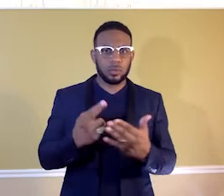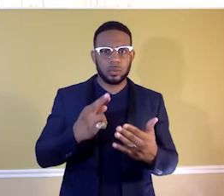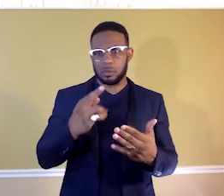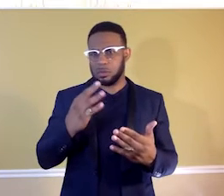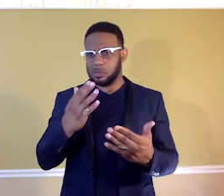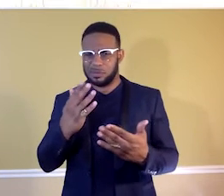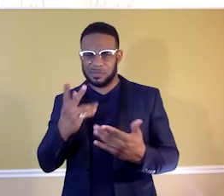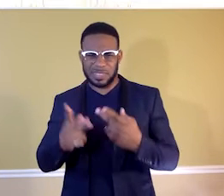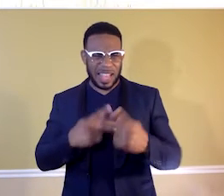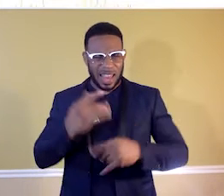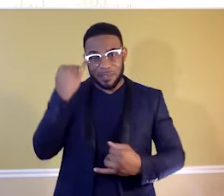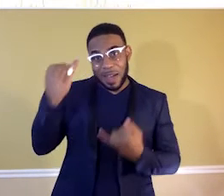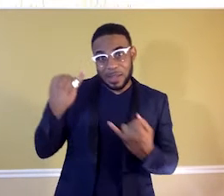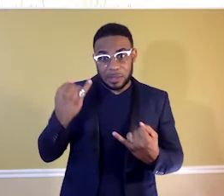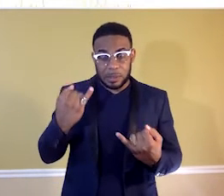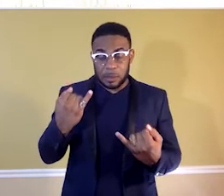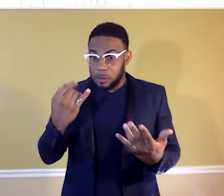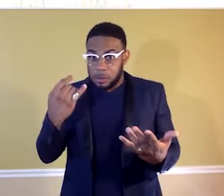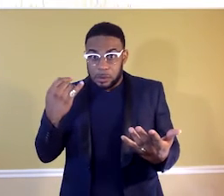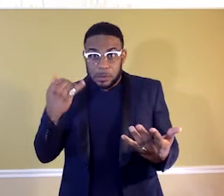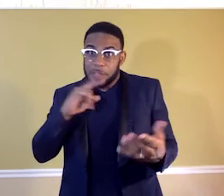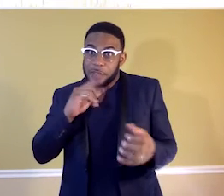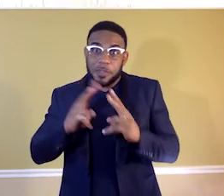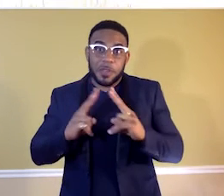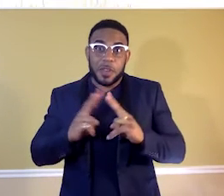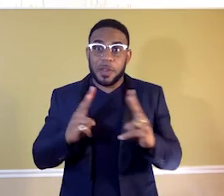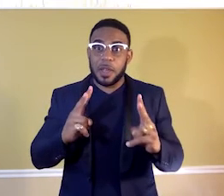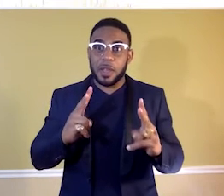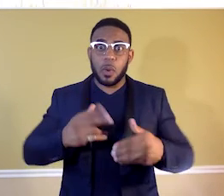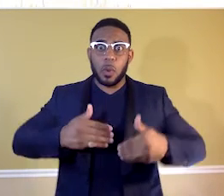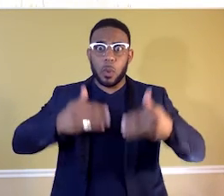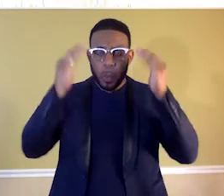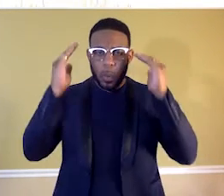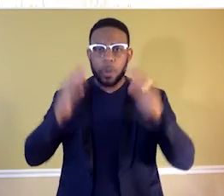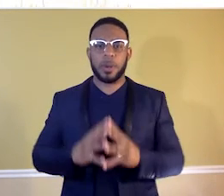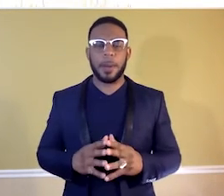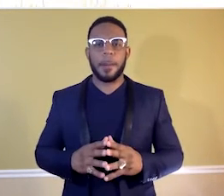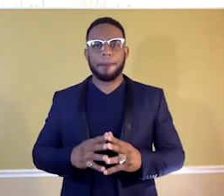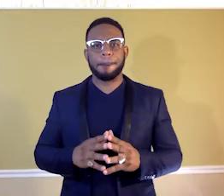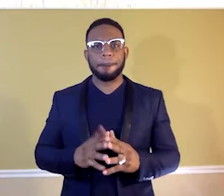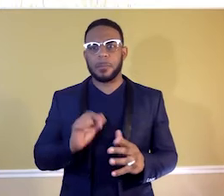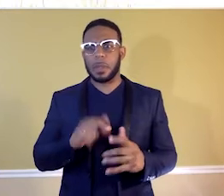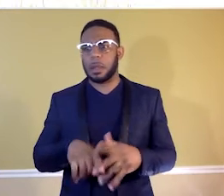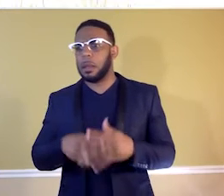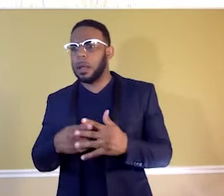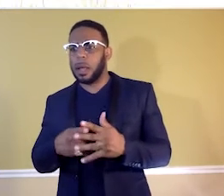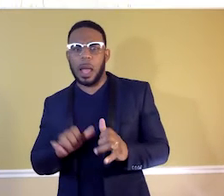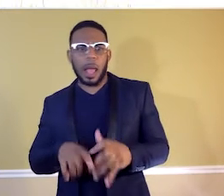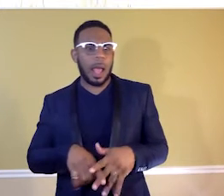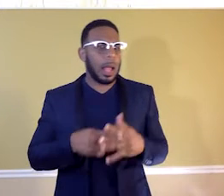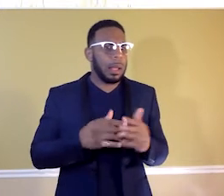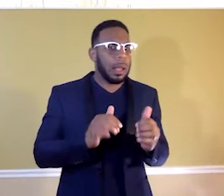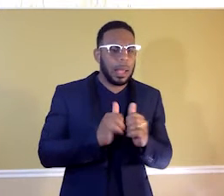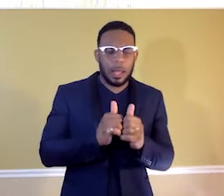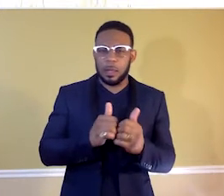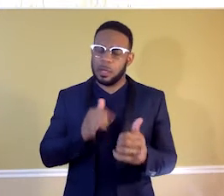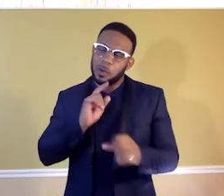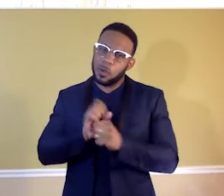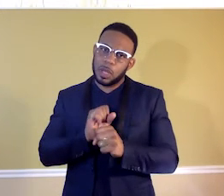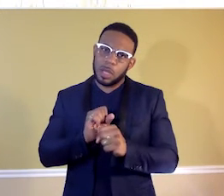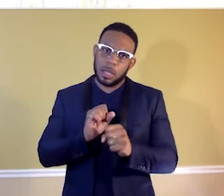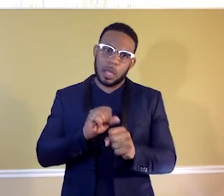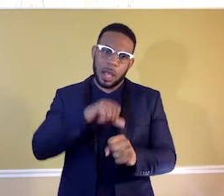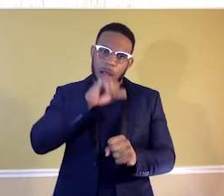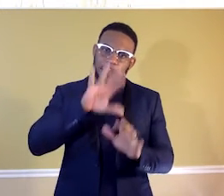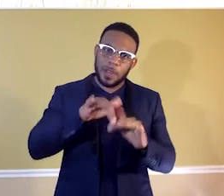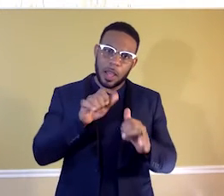idea, and it's very, very overwhelming. Where do I get started? How do I get started? So I really loved